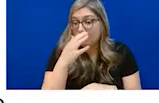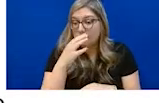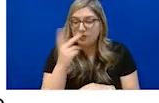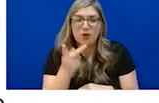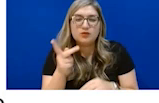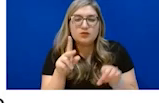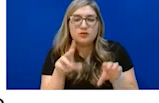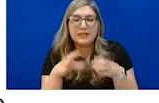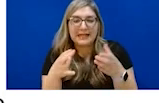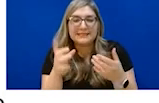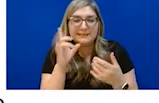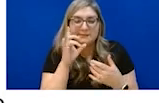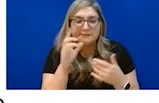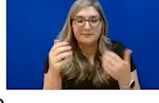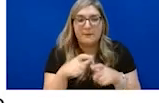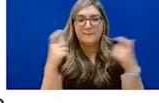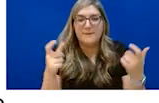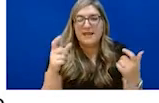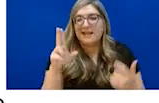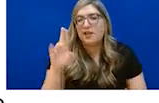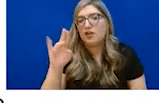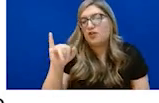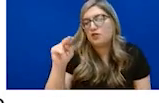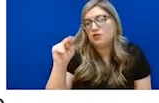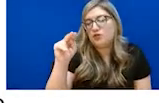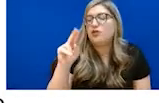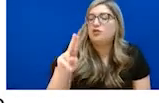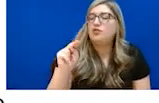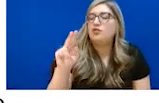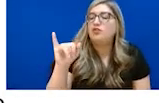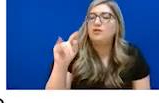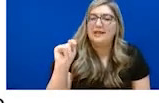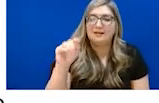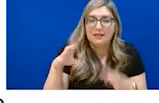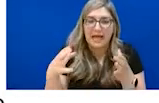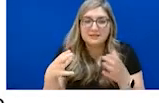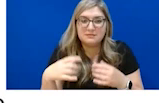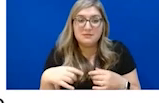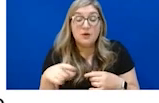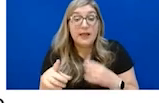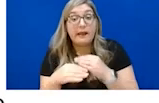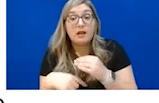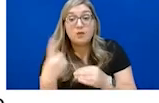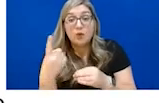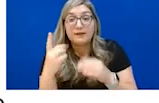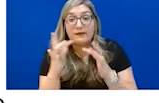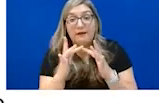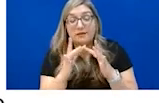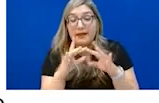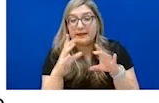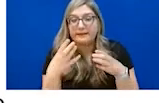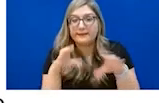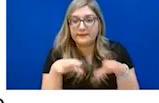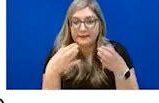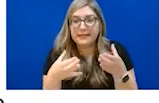room left in his schedule. So he plugged in an online class that meets his degree requirements. He said, I would rather take it